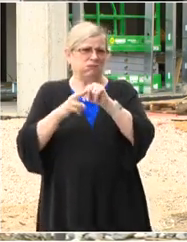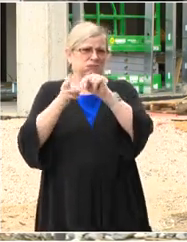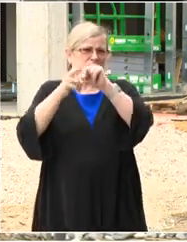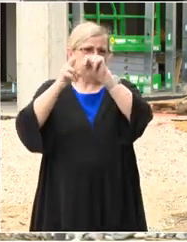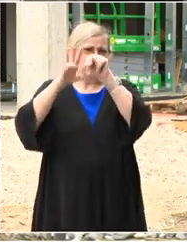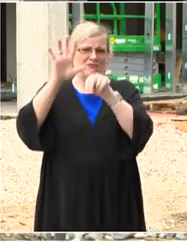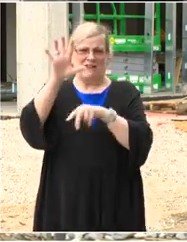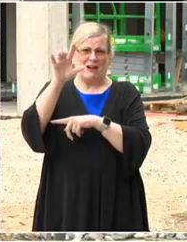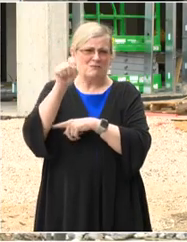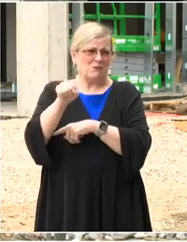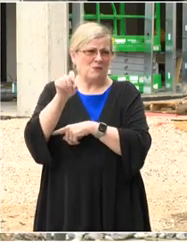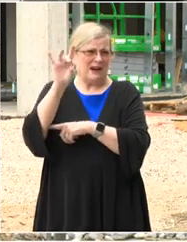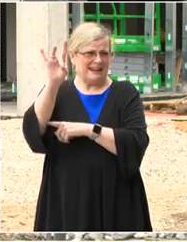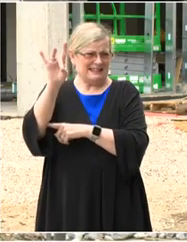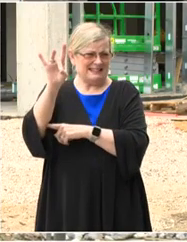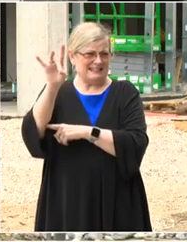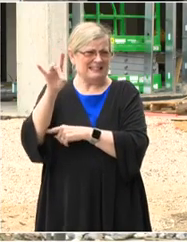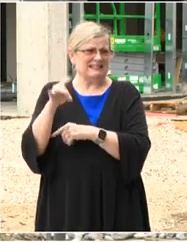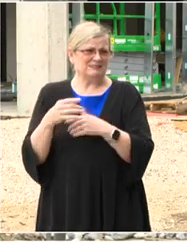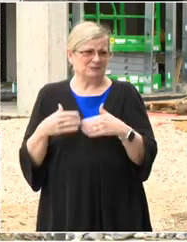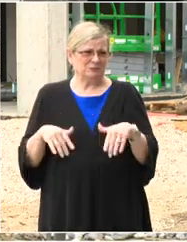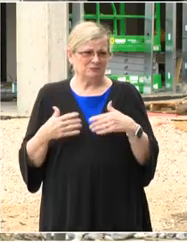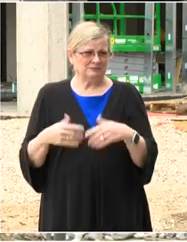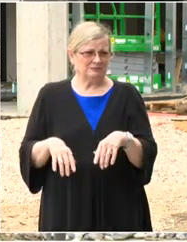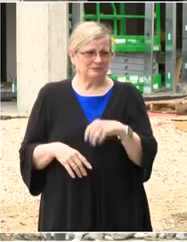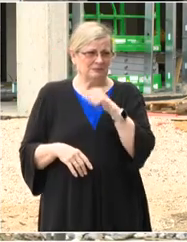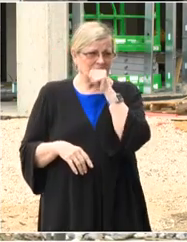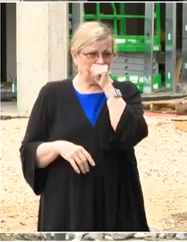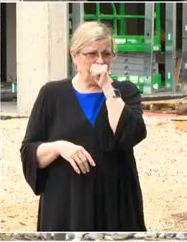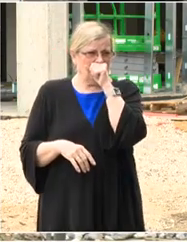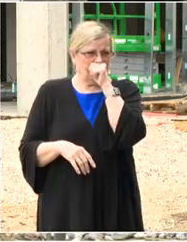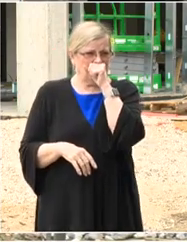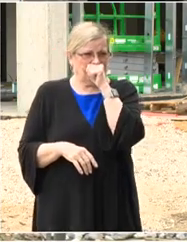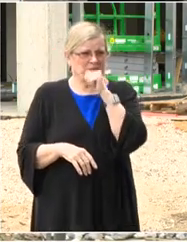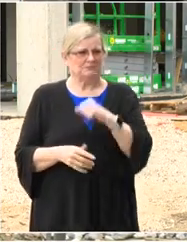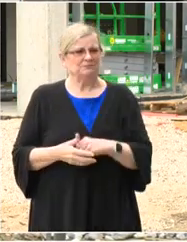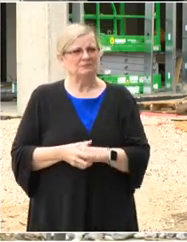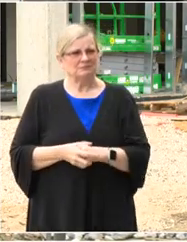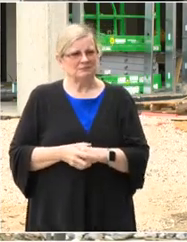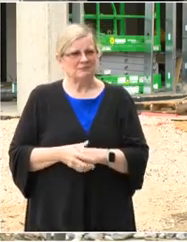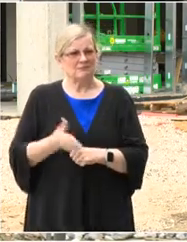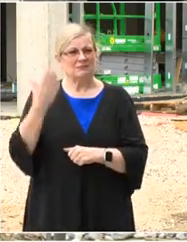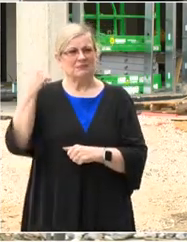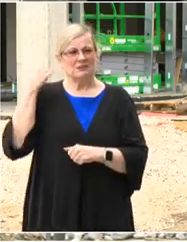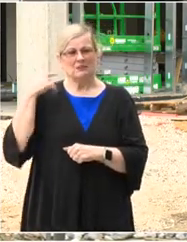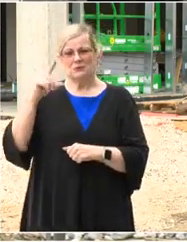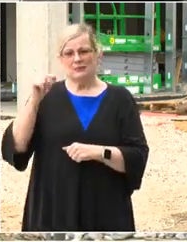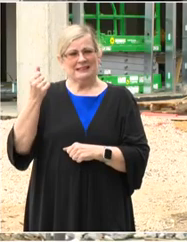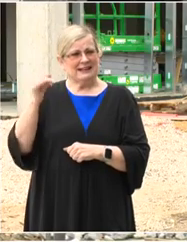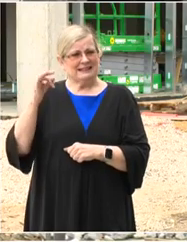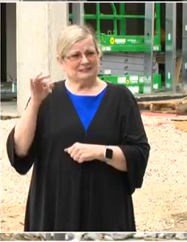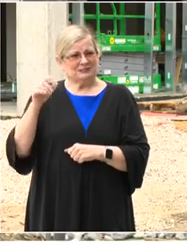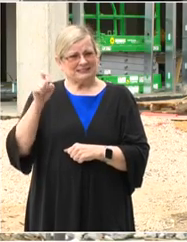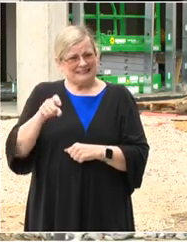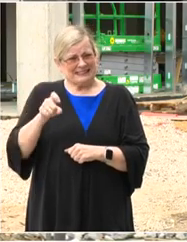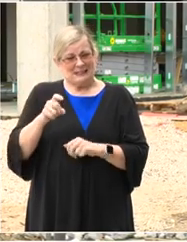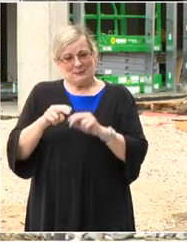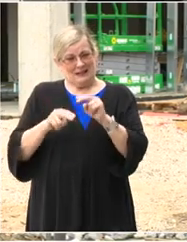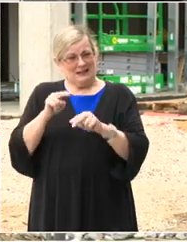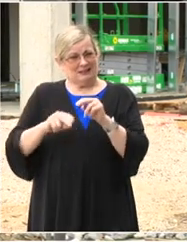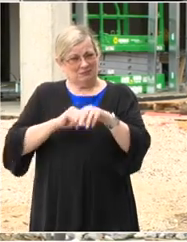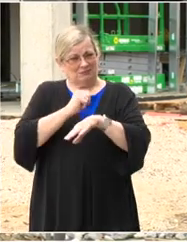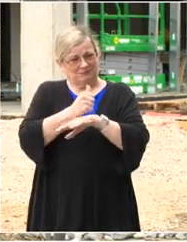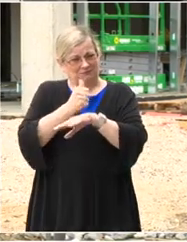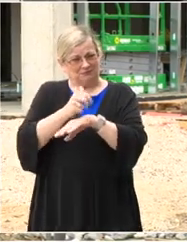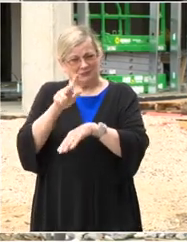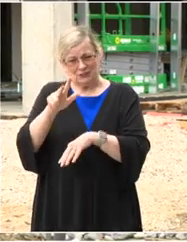all of our residents. So when Mayor Bowser said in January 2019 that we need to build 36,000 new units